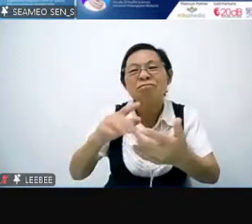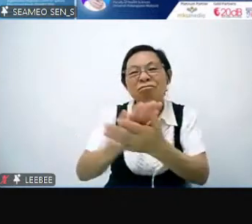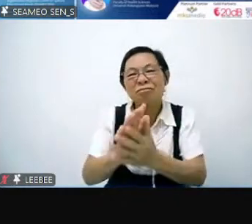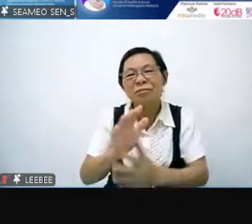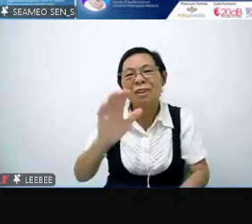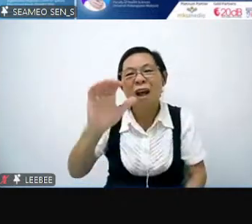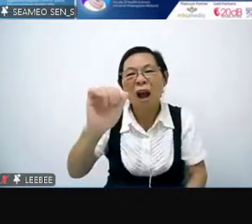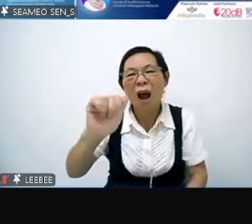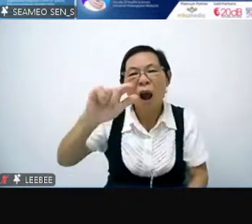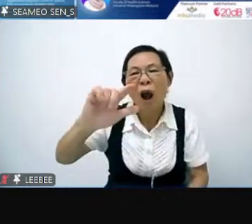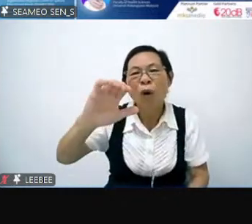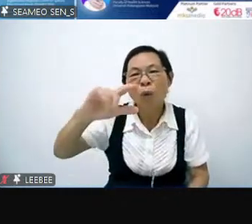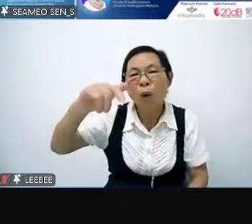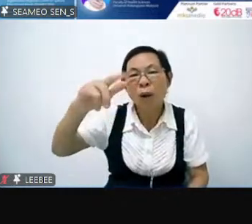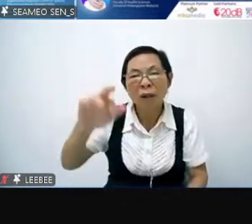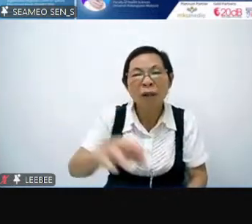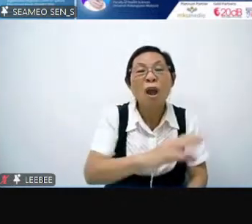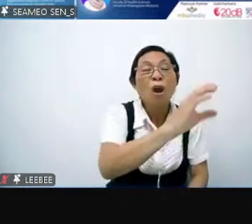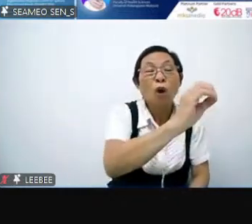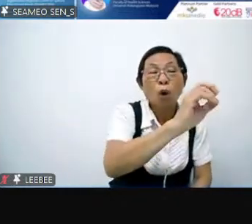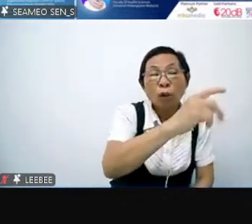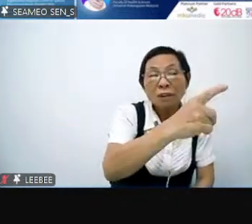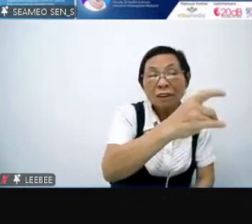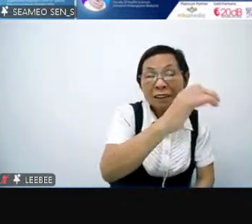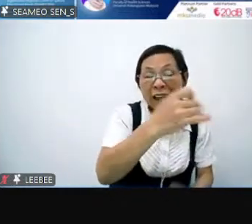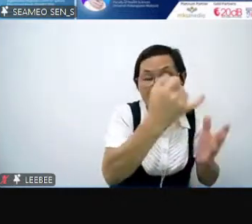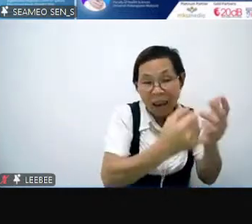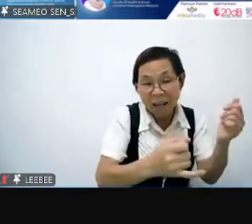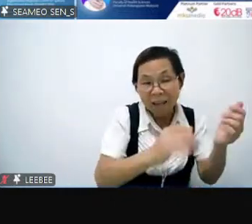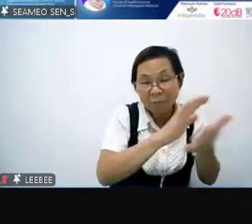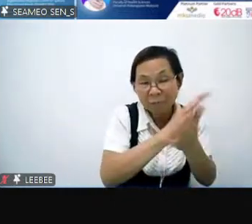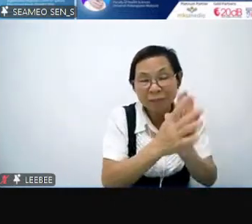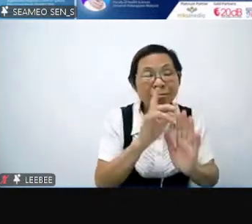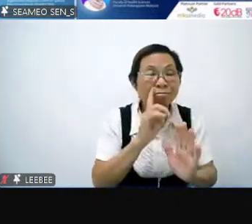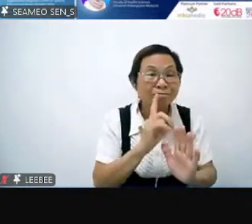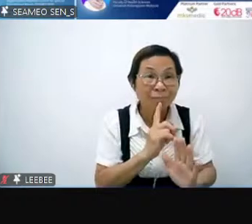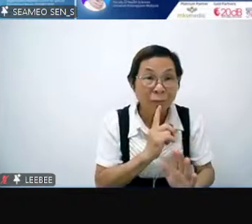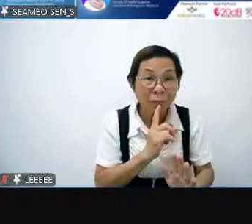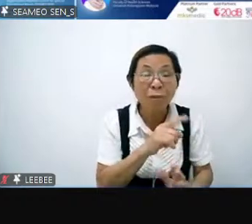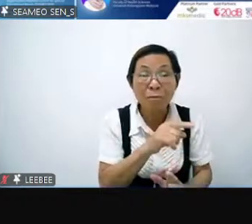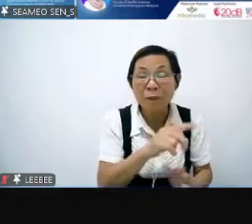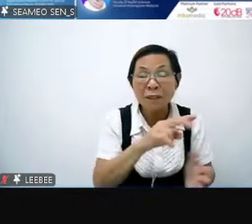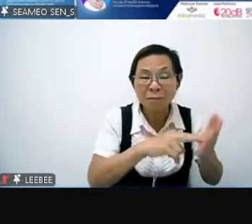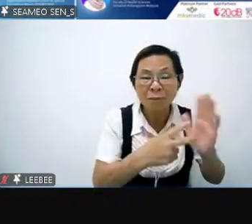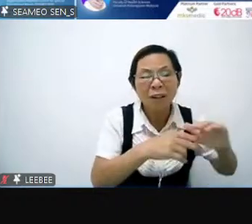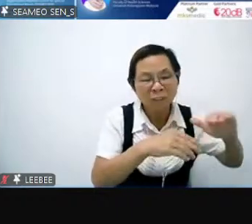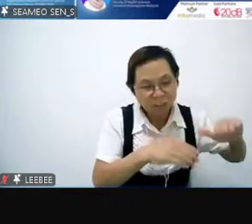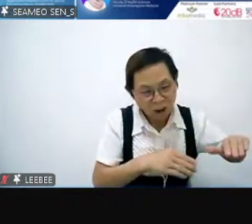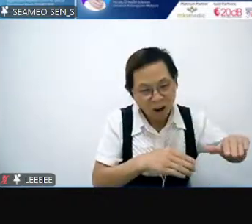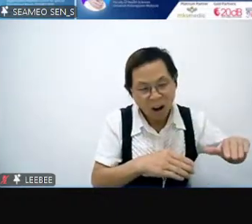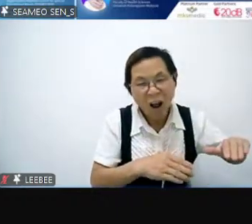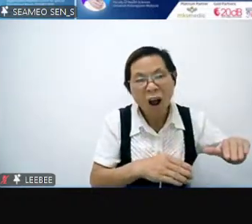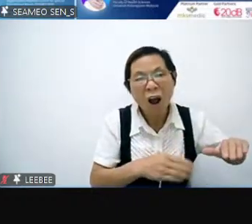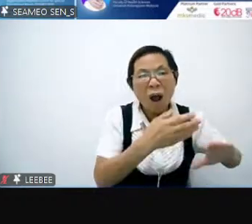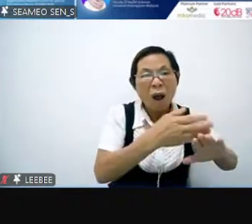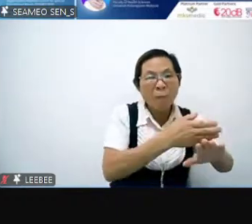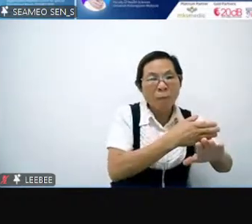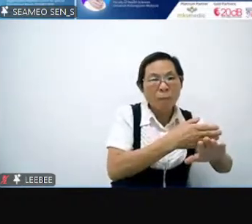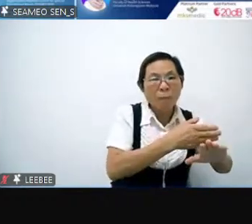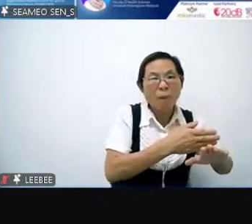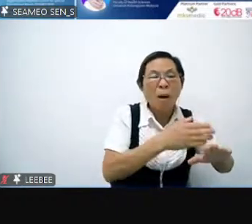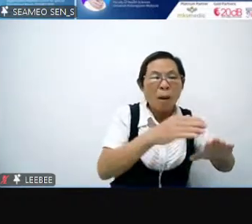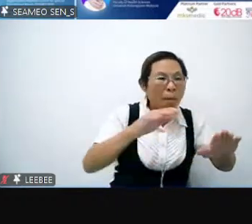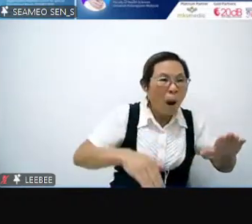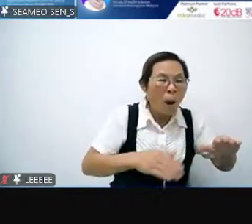So congenital hearing loss also causes prelingual deafness, which means the child has a hearing loss before they acquire